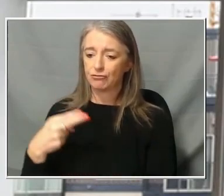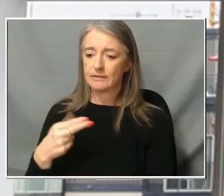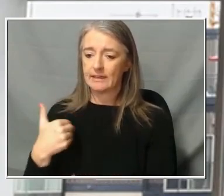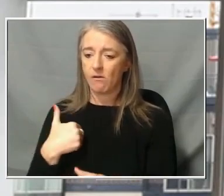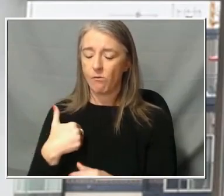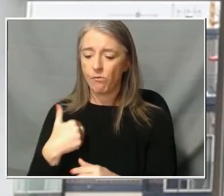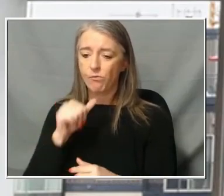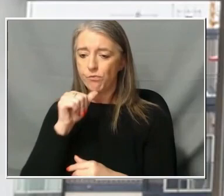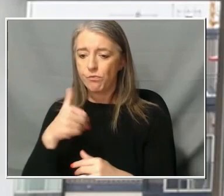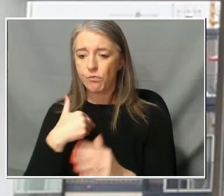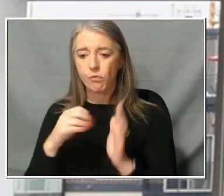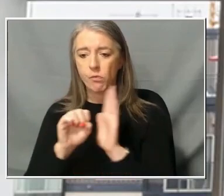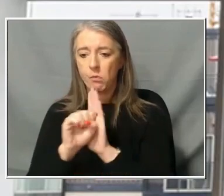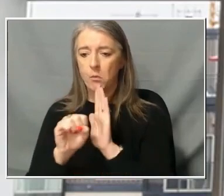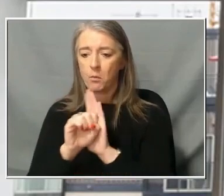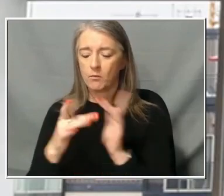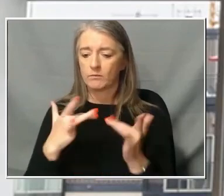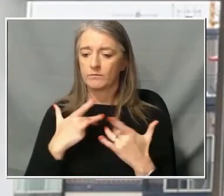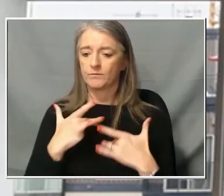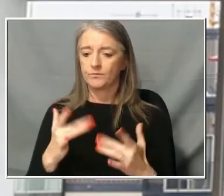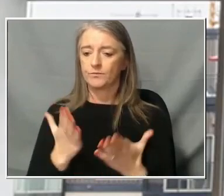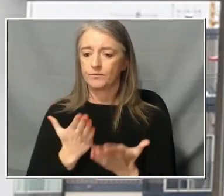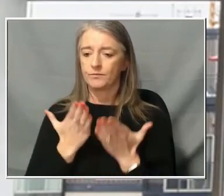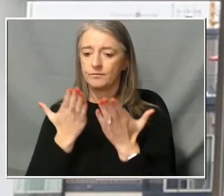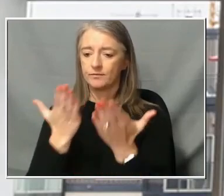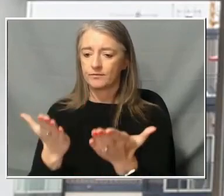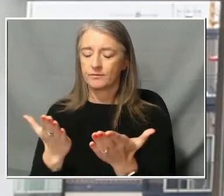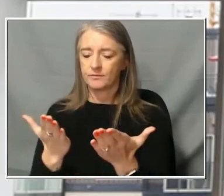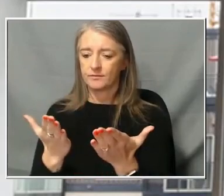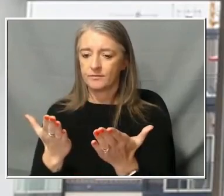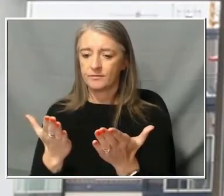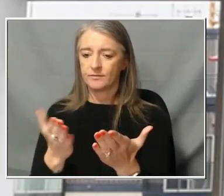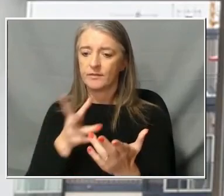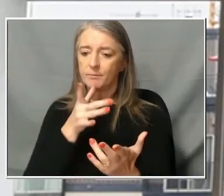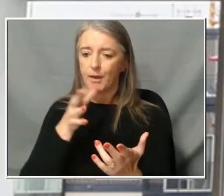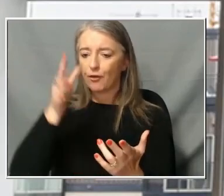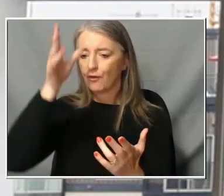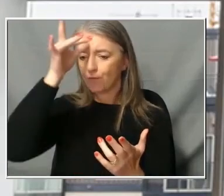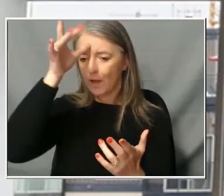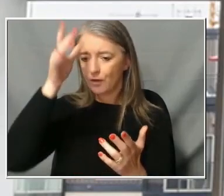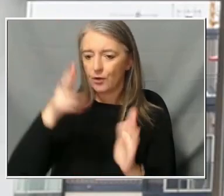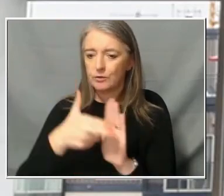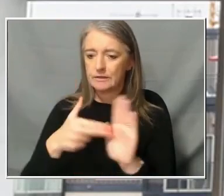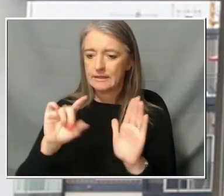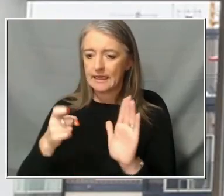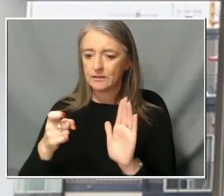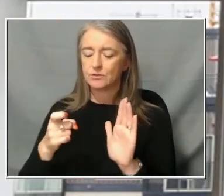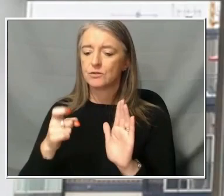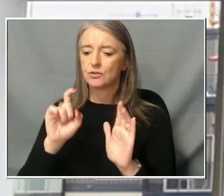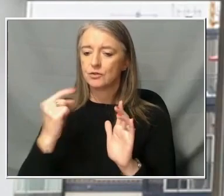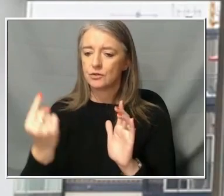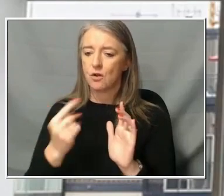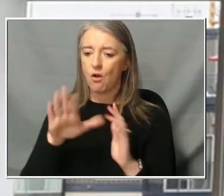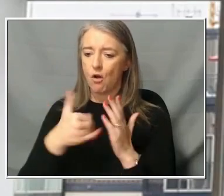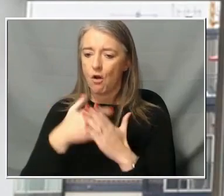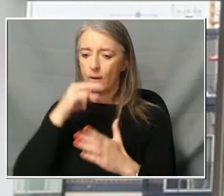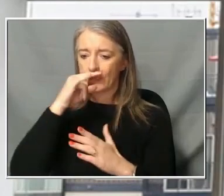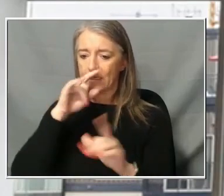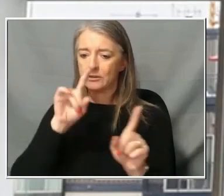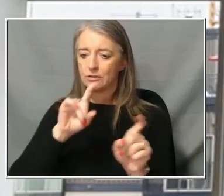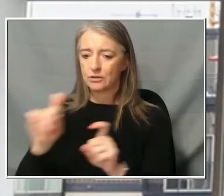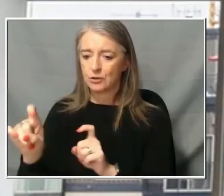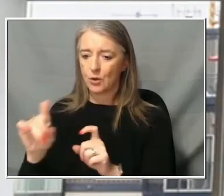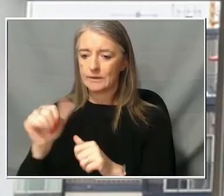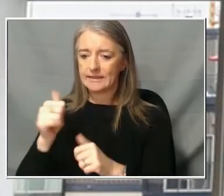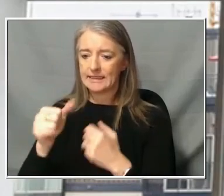even if you're not having symptoms, usually we recommend if a mother or father were diagnosed, all their kids should be scoped